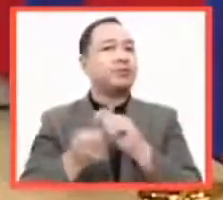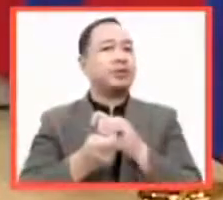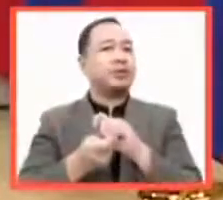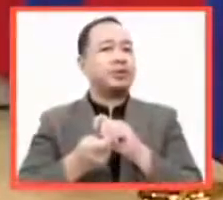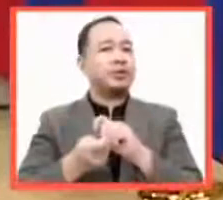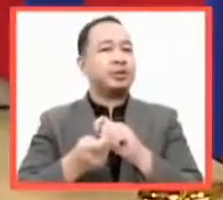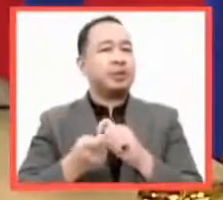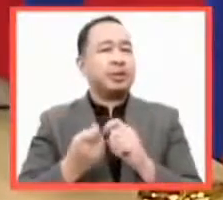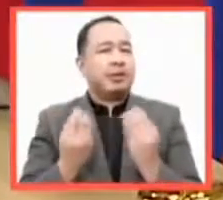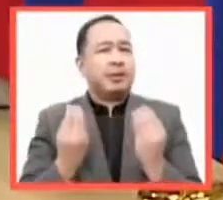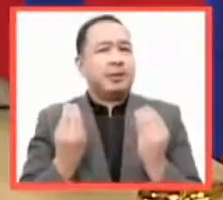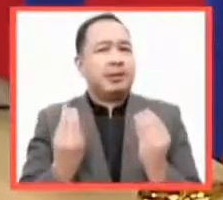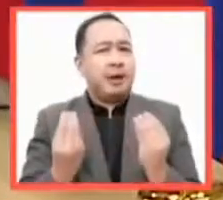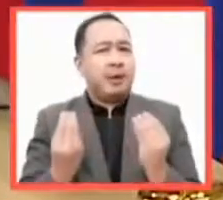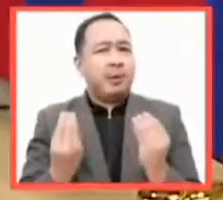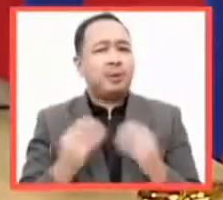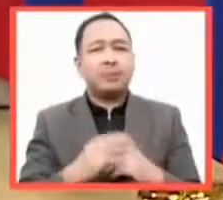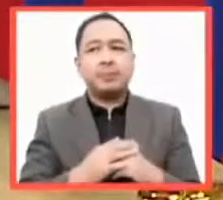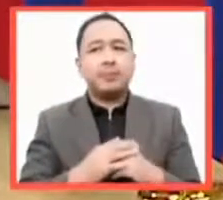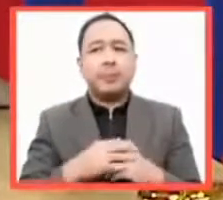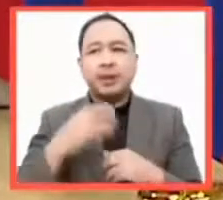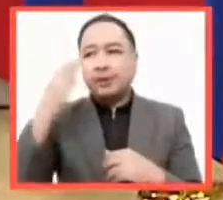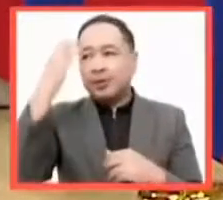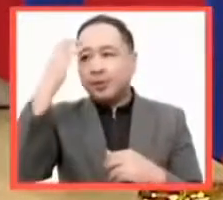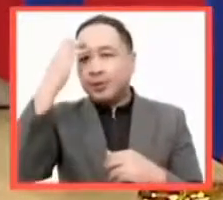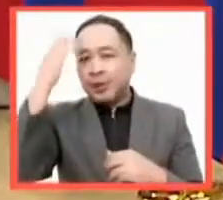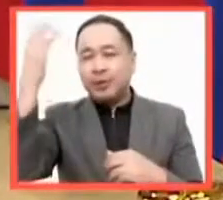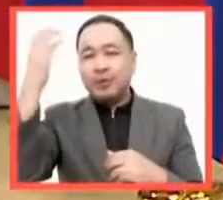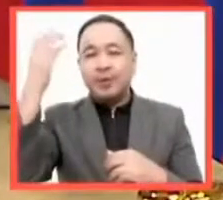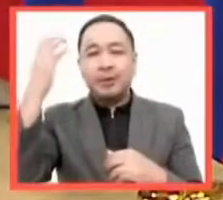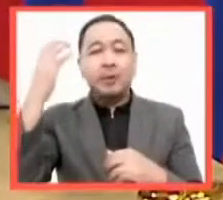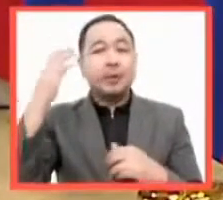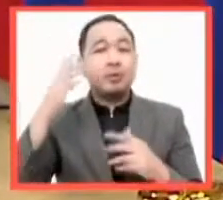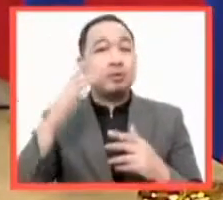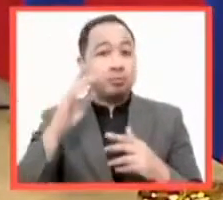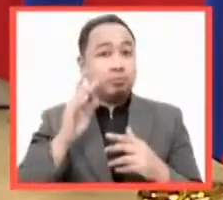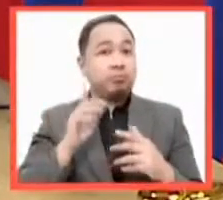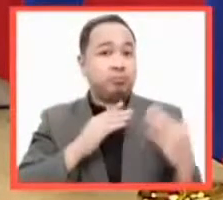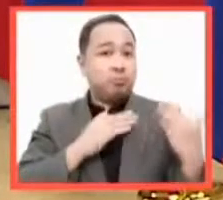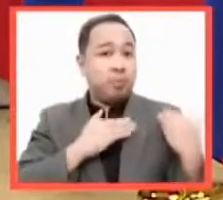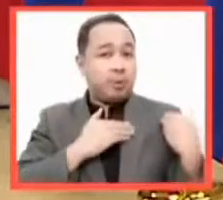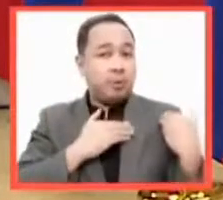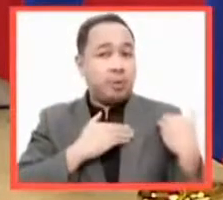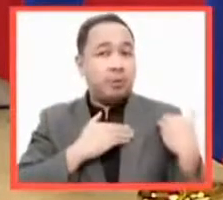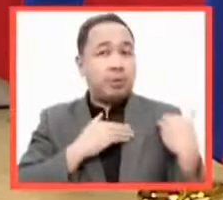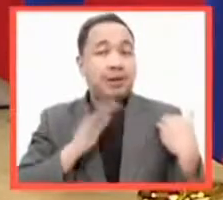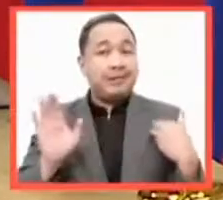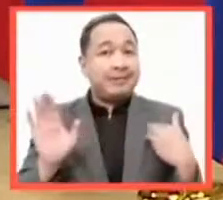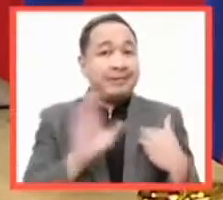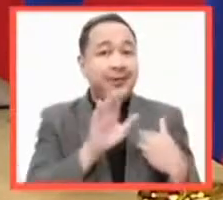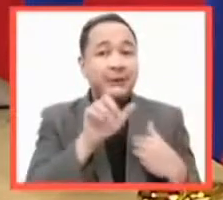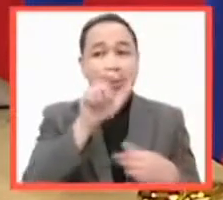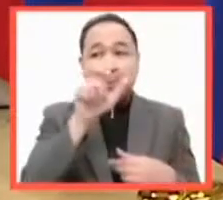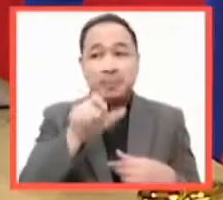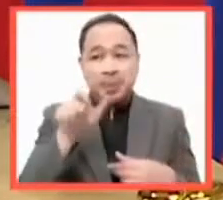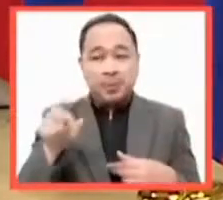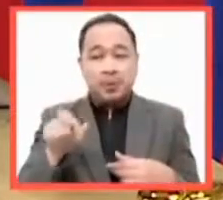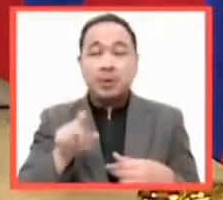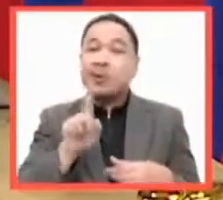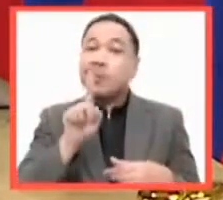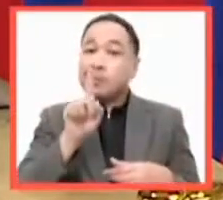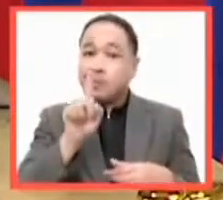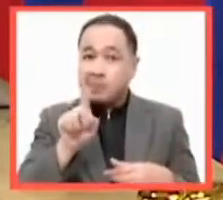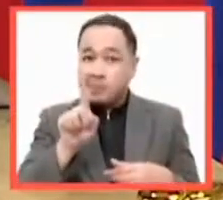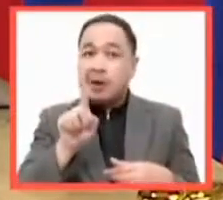How then do we, as governments, reconcile our obligations to our own citizens with our